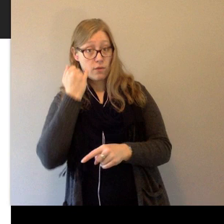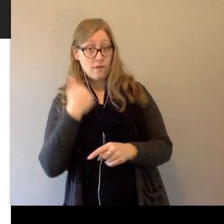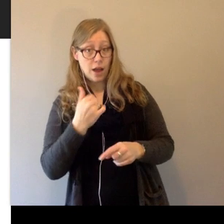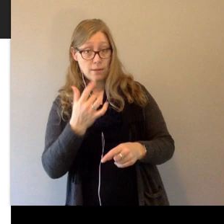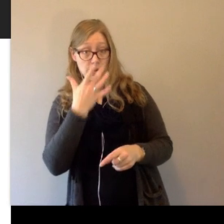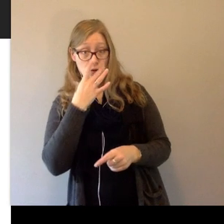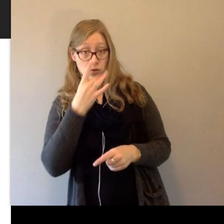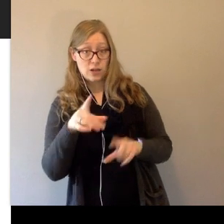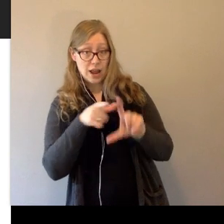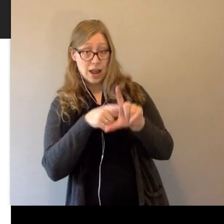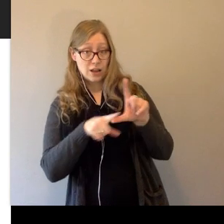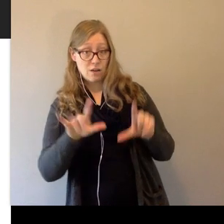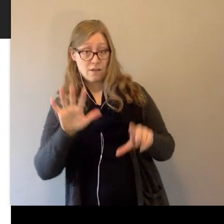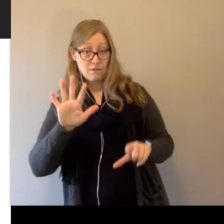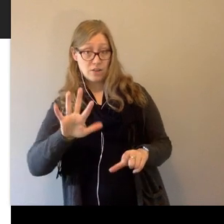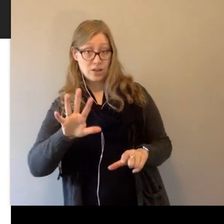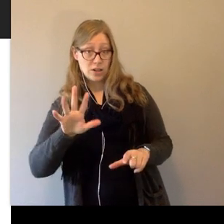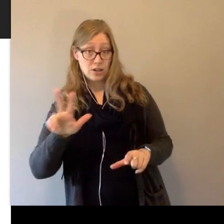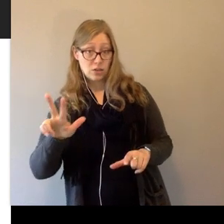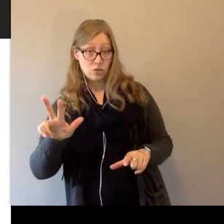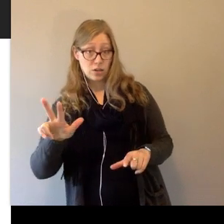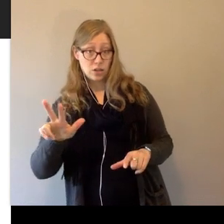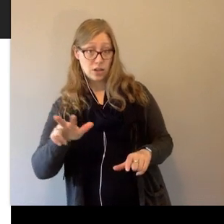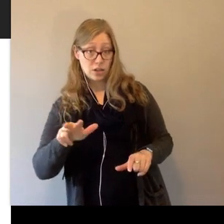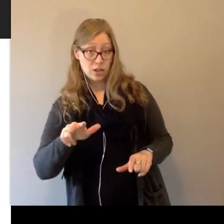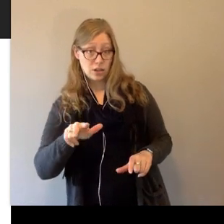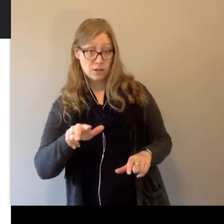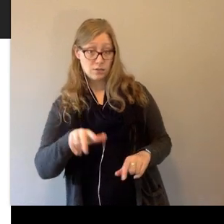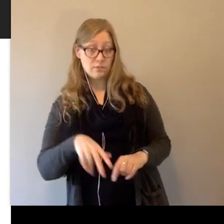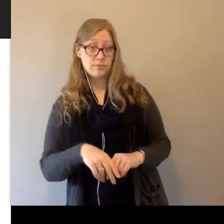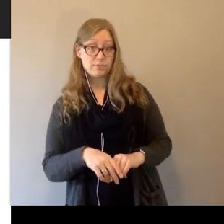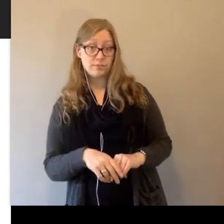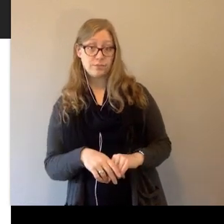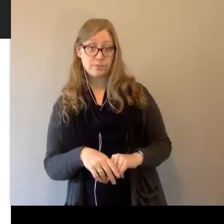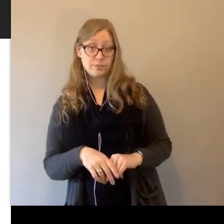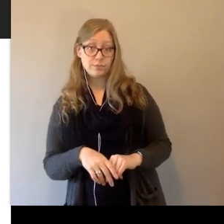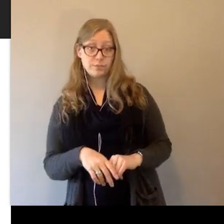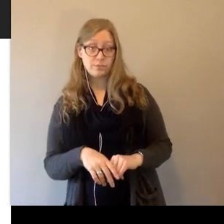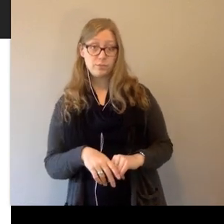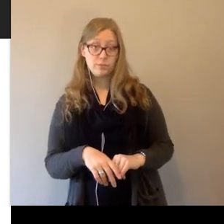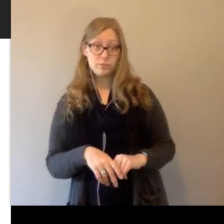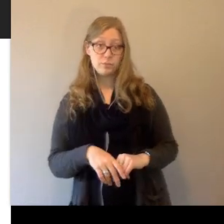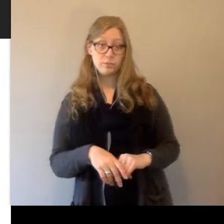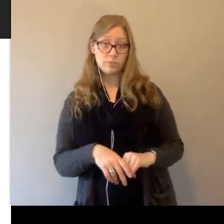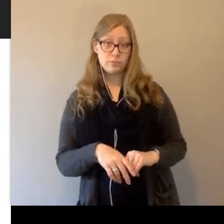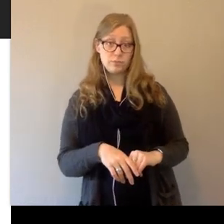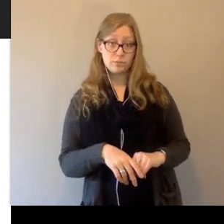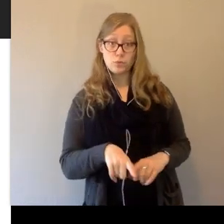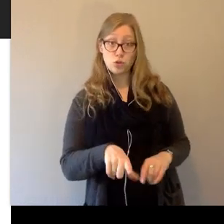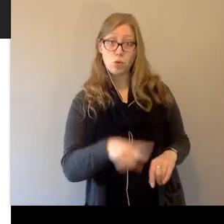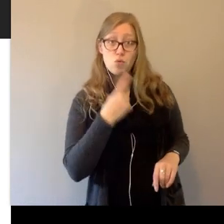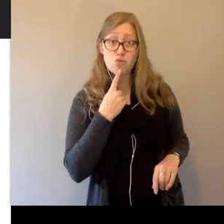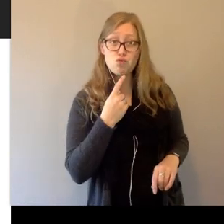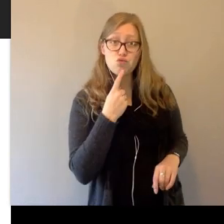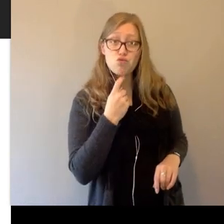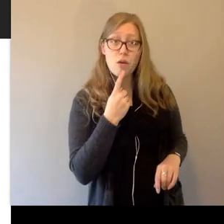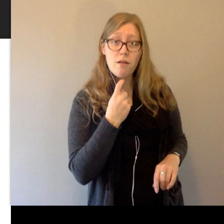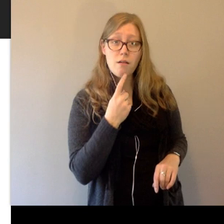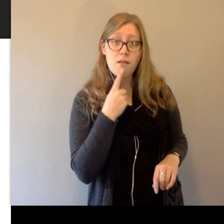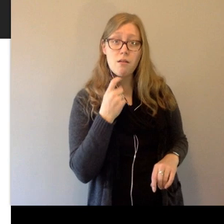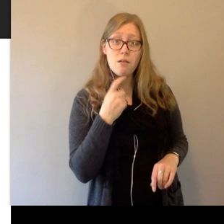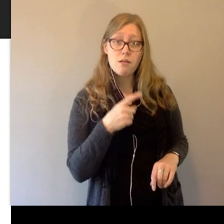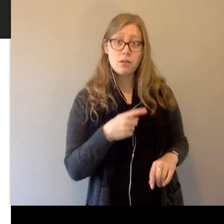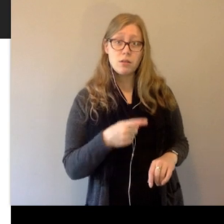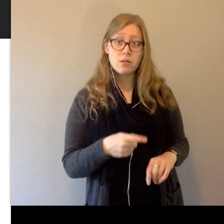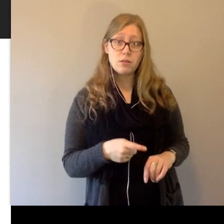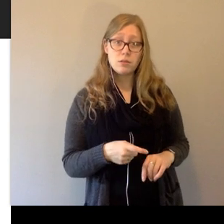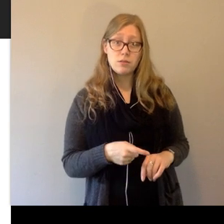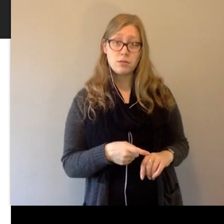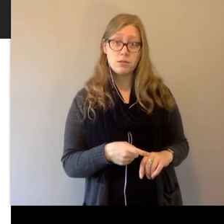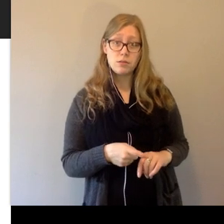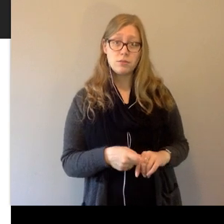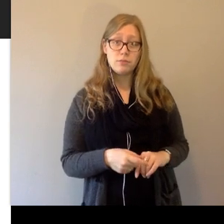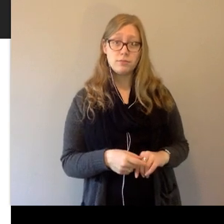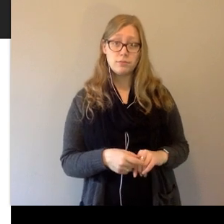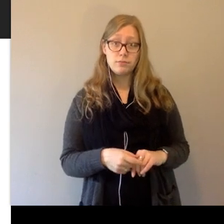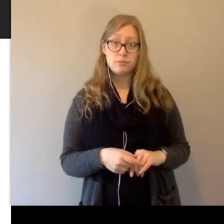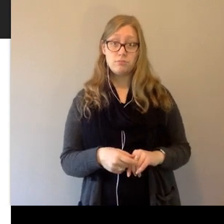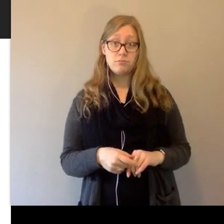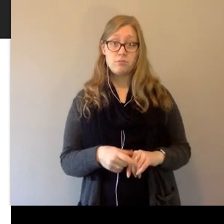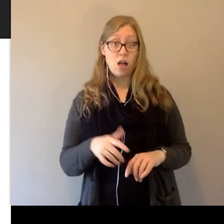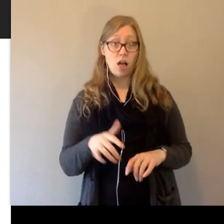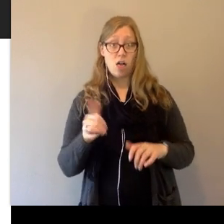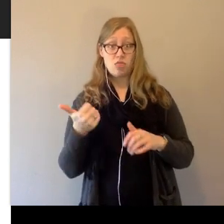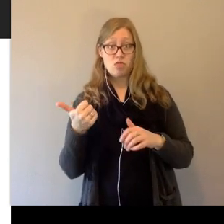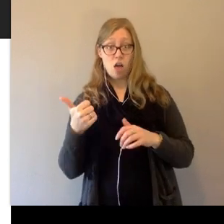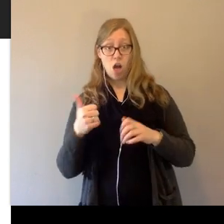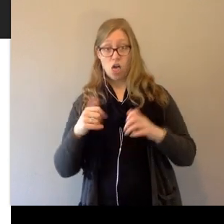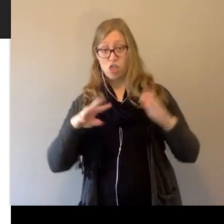53. So the angle I'm going to look at here is angle 53. The rest of the chart I don't